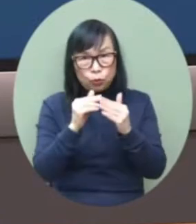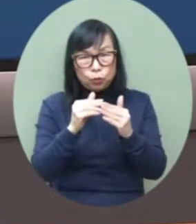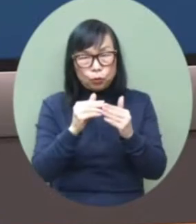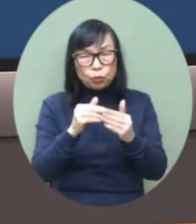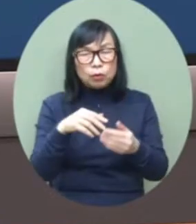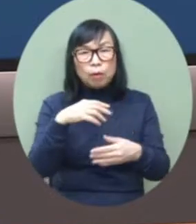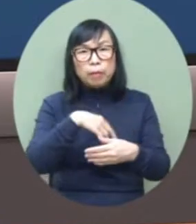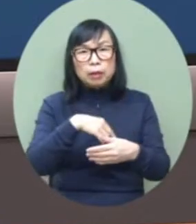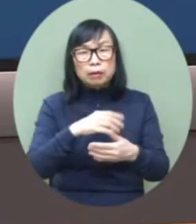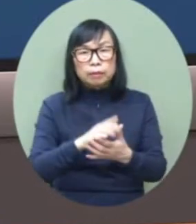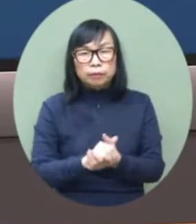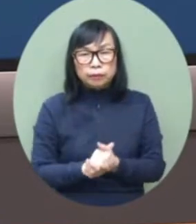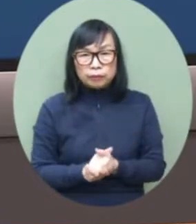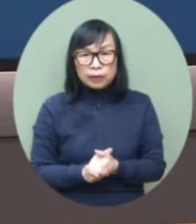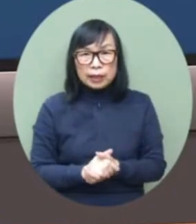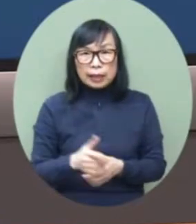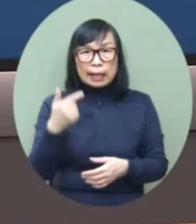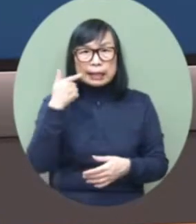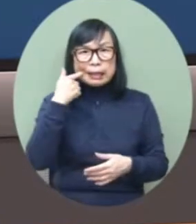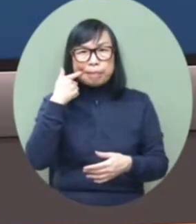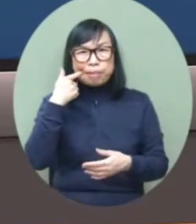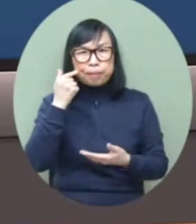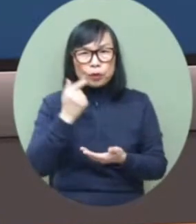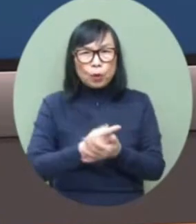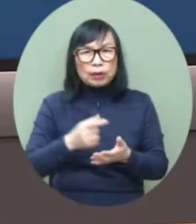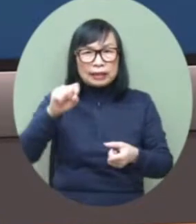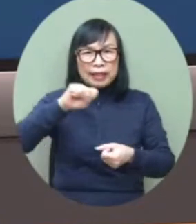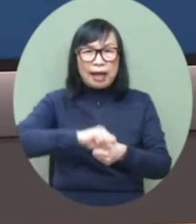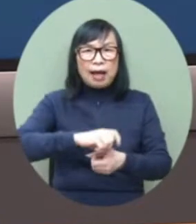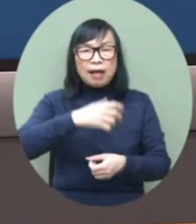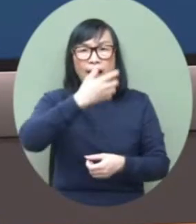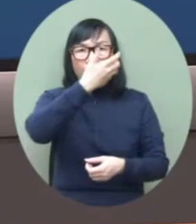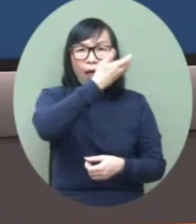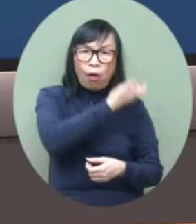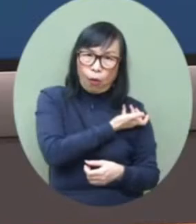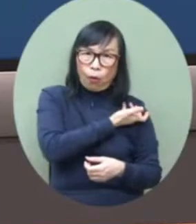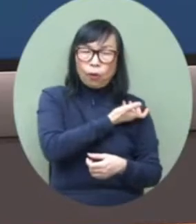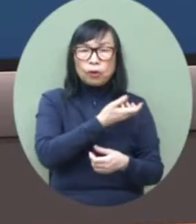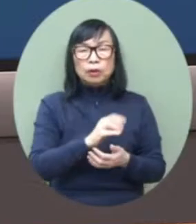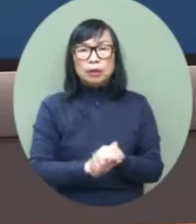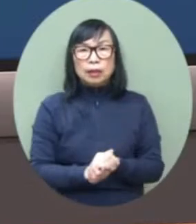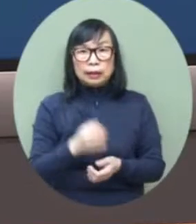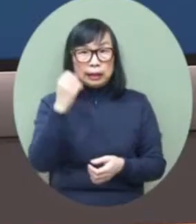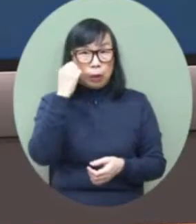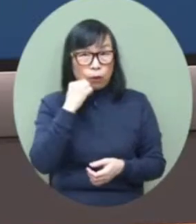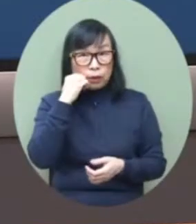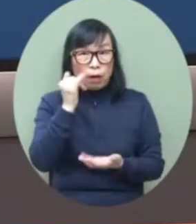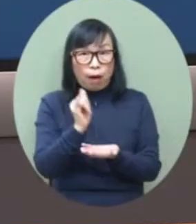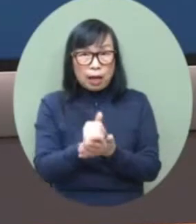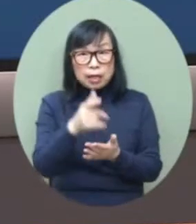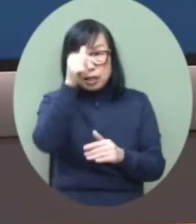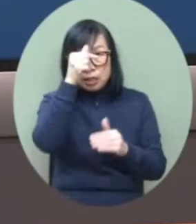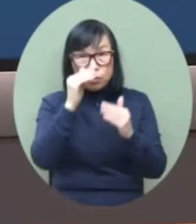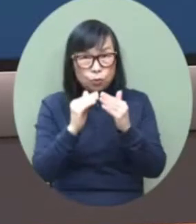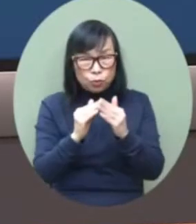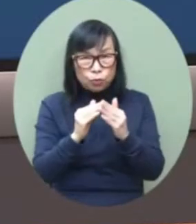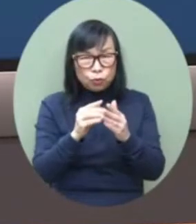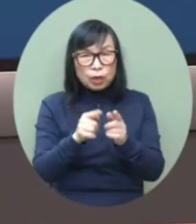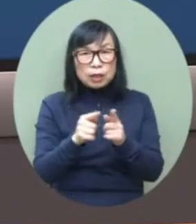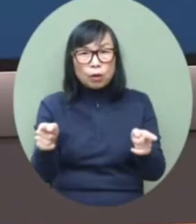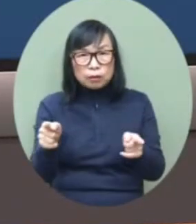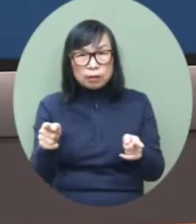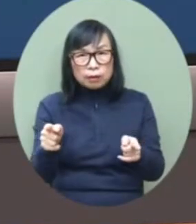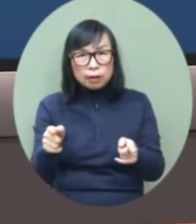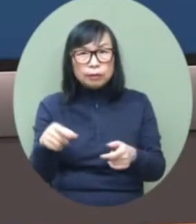the elderly are stuck in hospitals. So this adds to our burden, and when the elderly stay